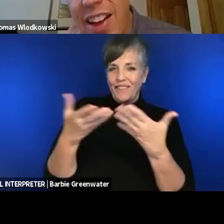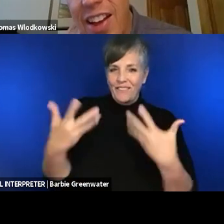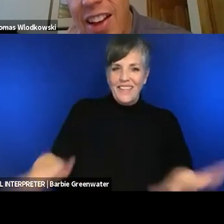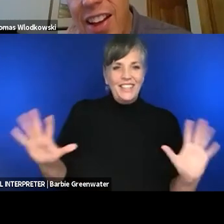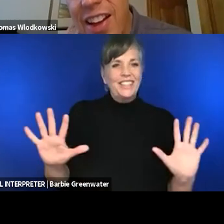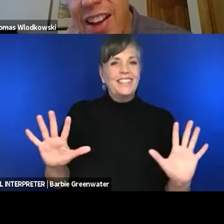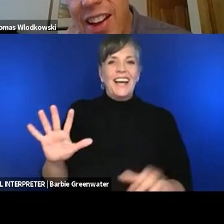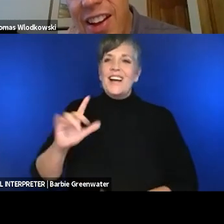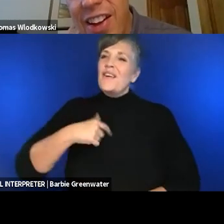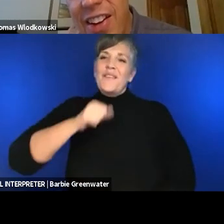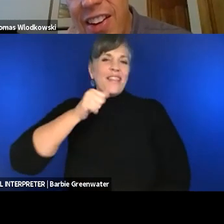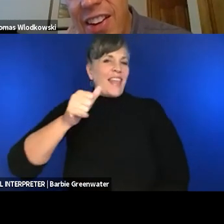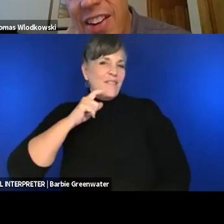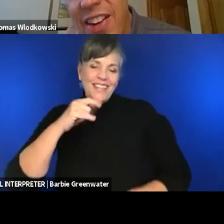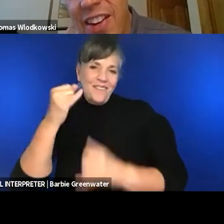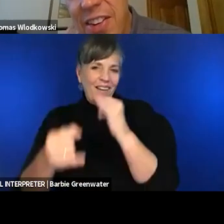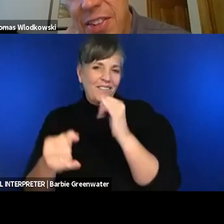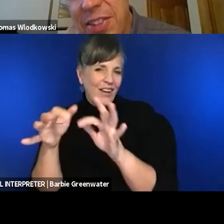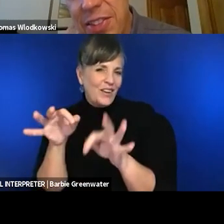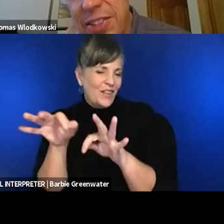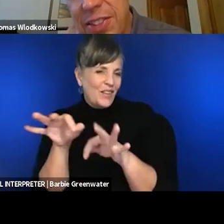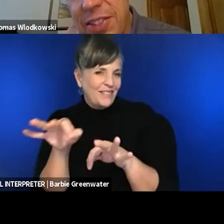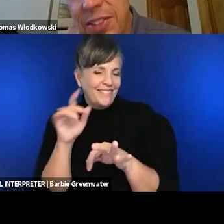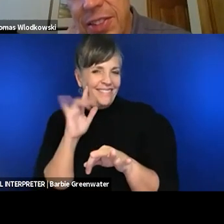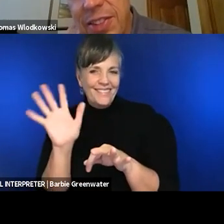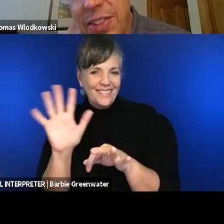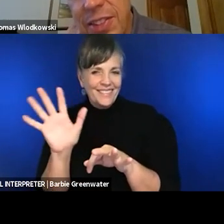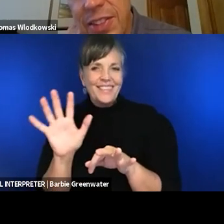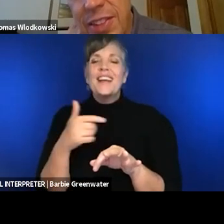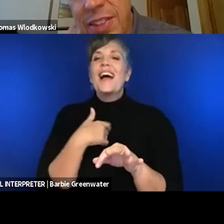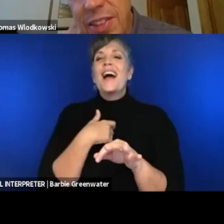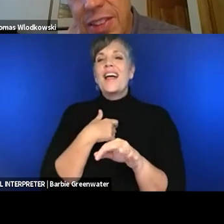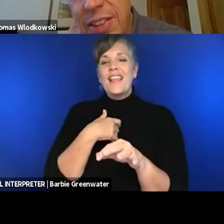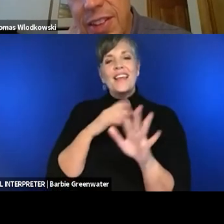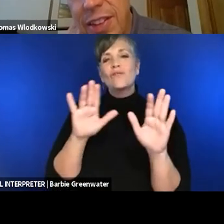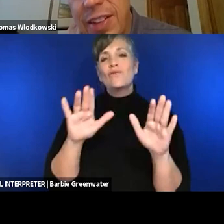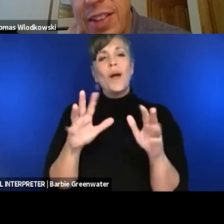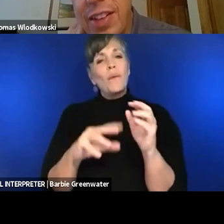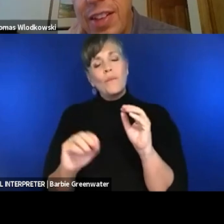I wasn't going into the final thoughts. Just okay. It's great that more and more people are becoming more,